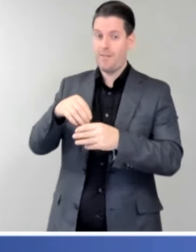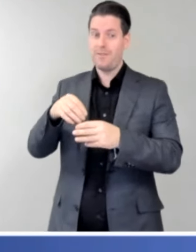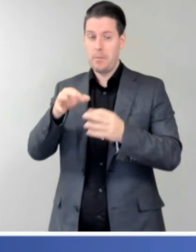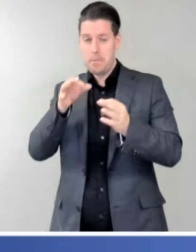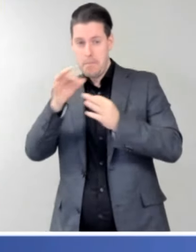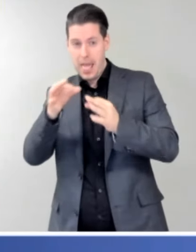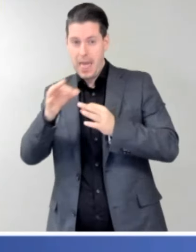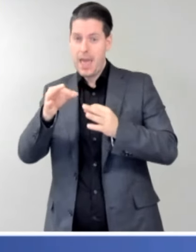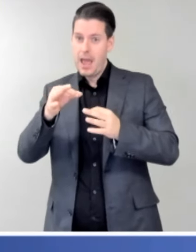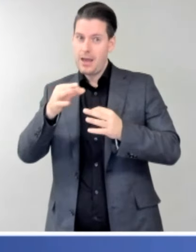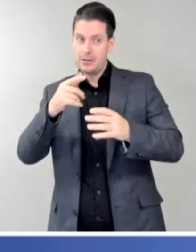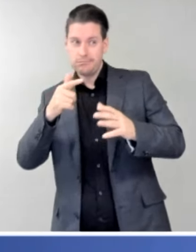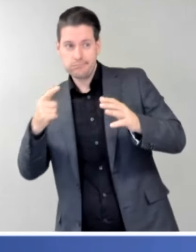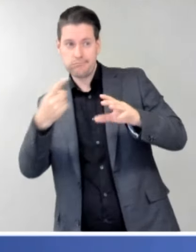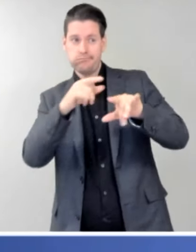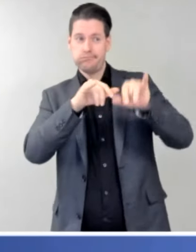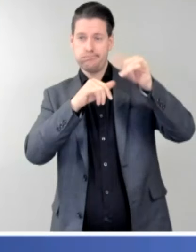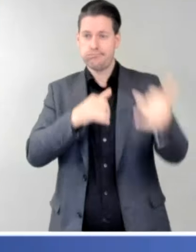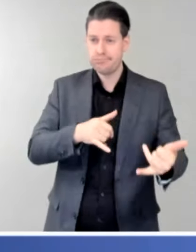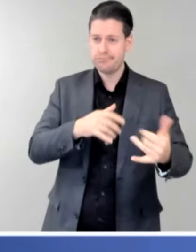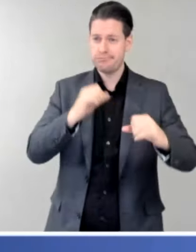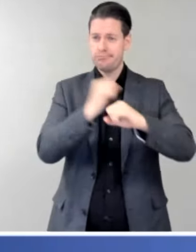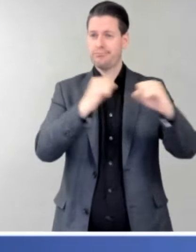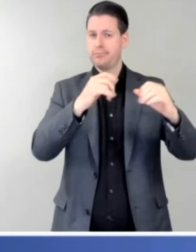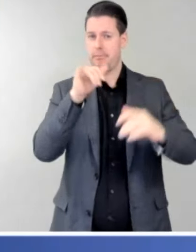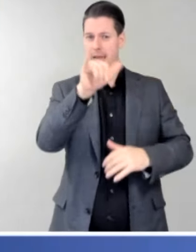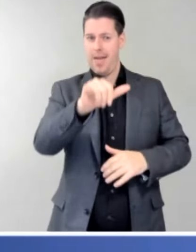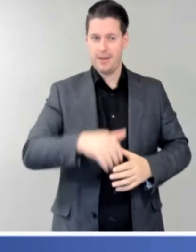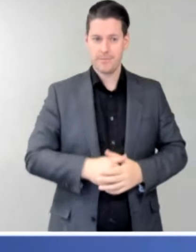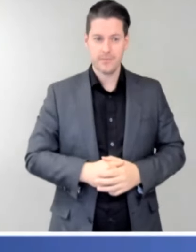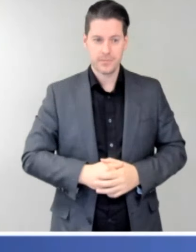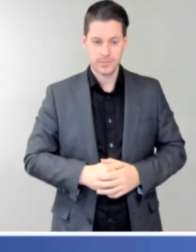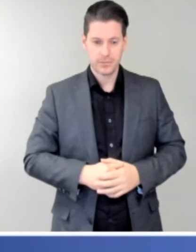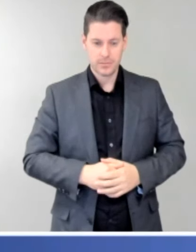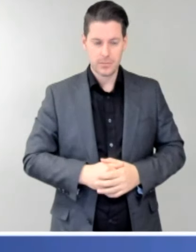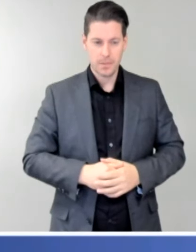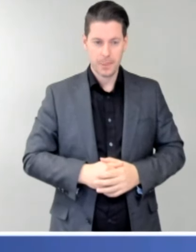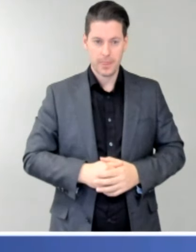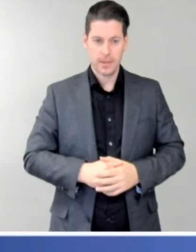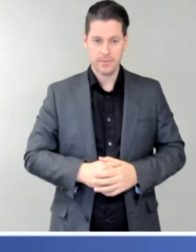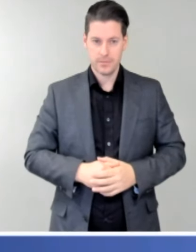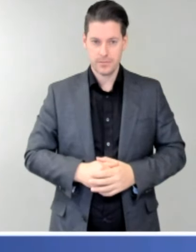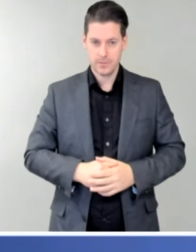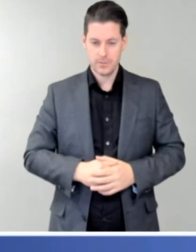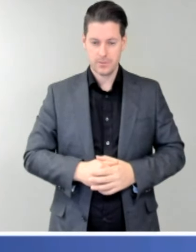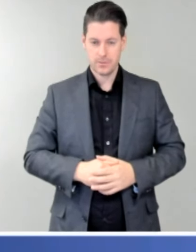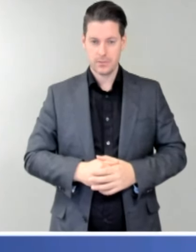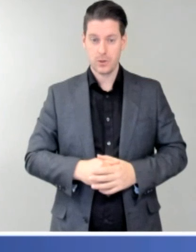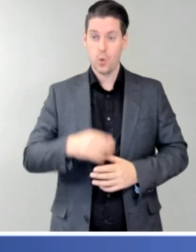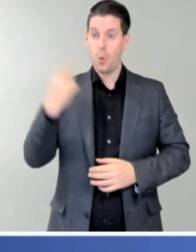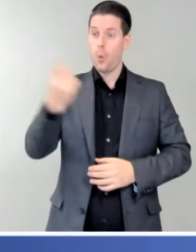And your country has imposed sanctions against these three, as well as Sergei Muchkayev, who commanded the Russian